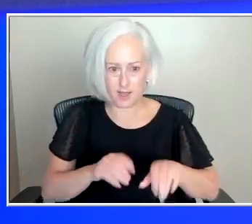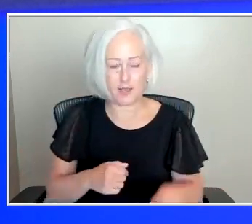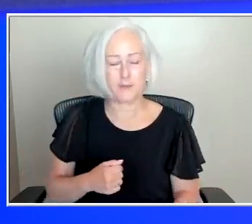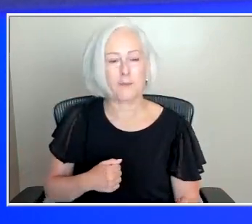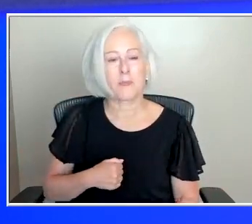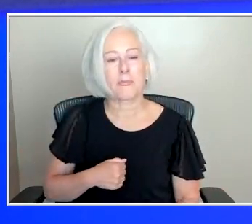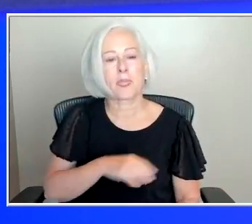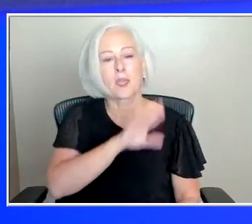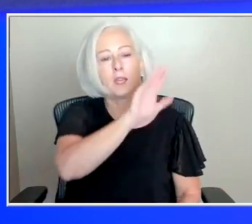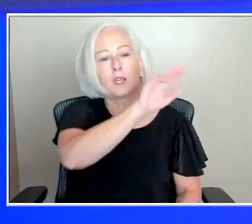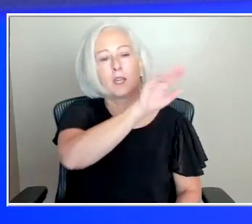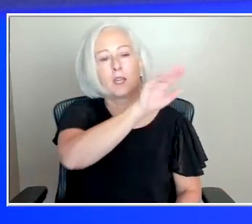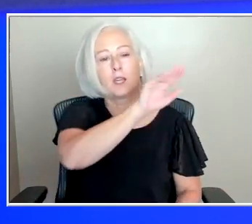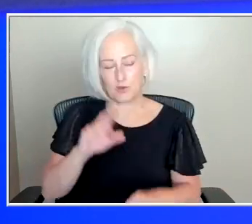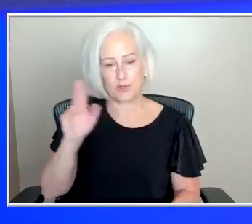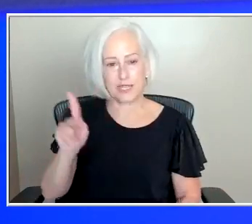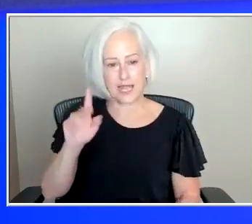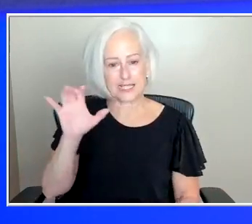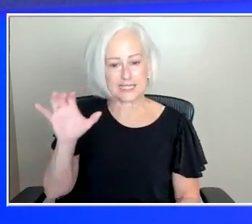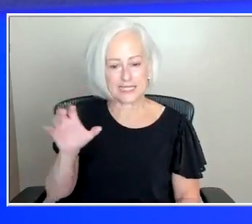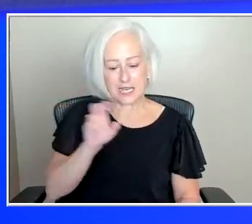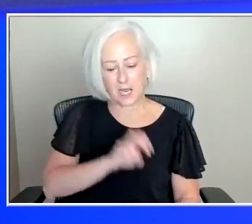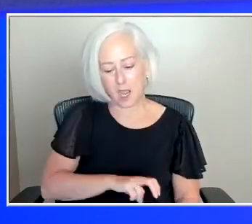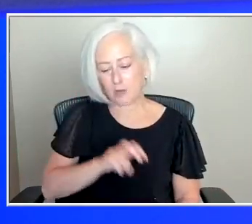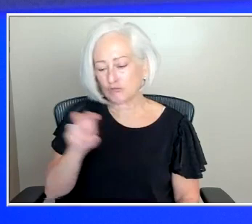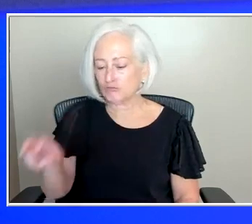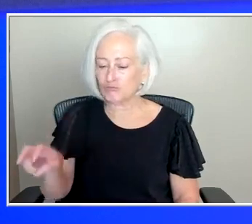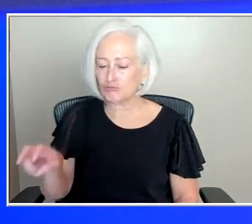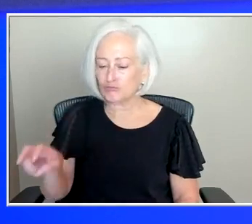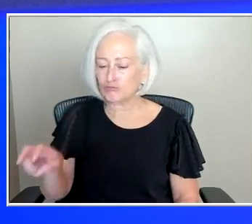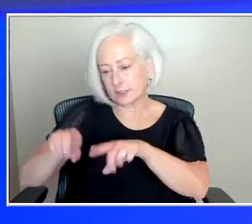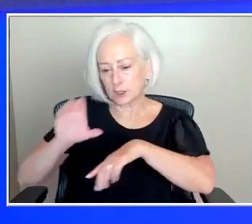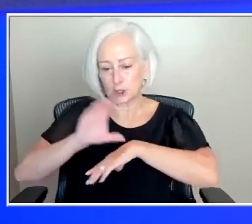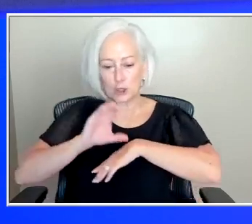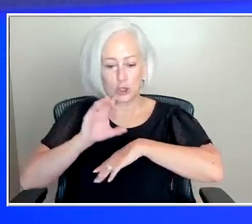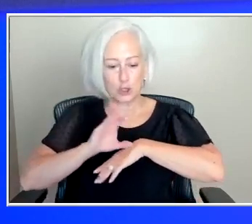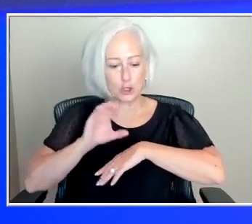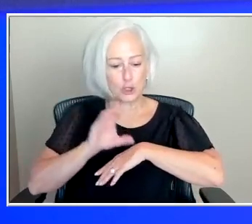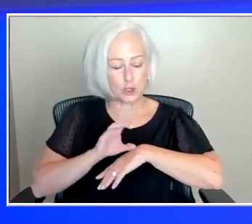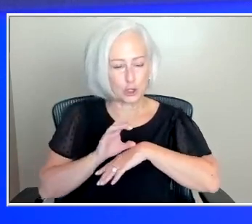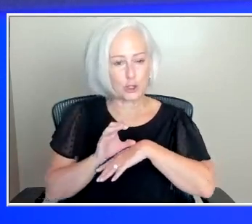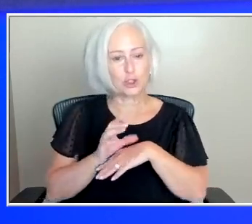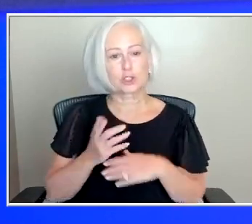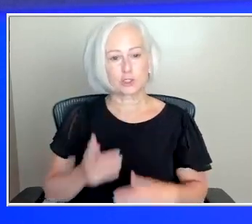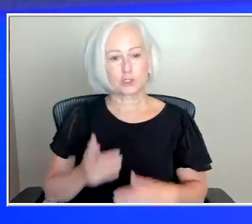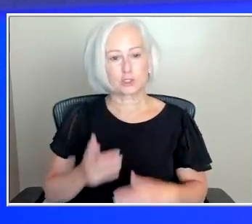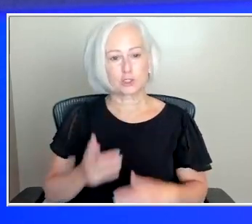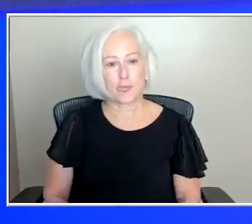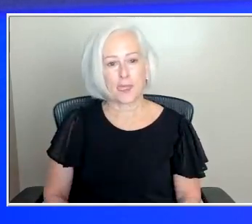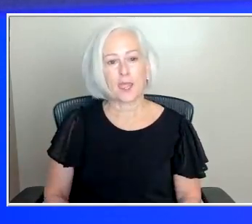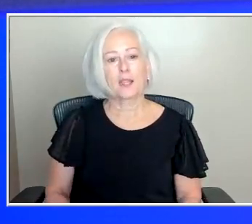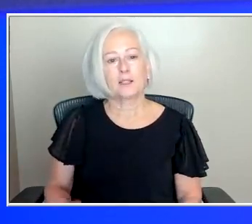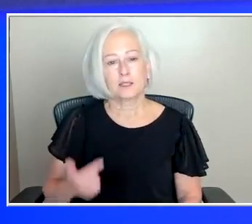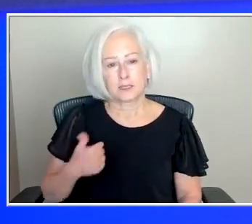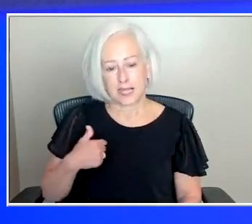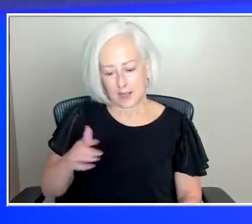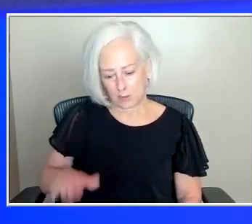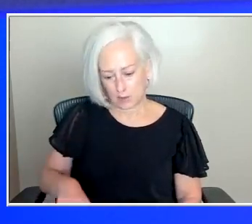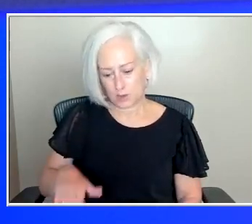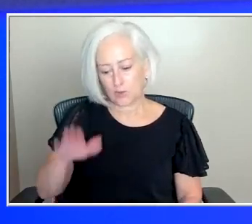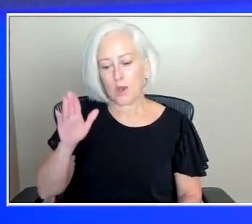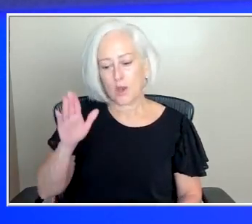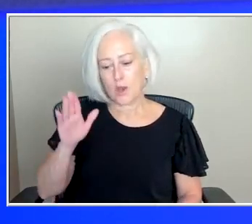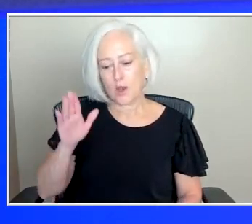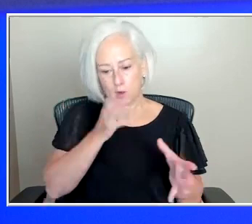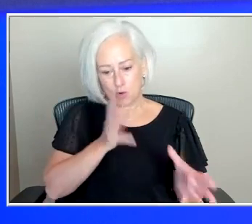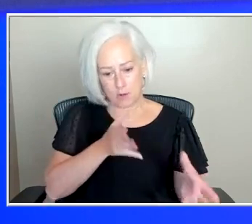bounced around from church, and again, raised by my grandmother per se. And Sundays,